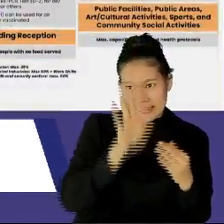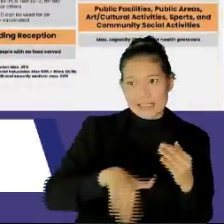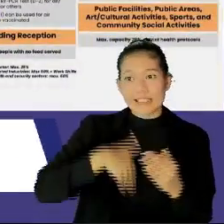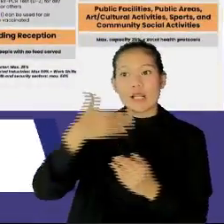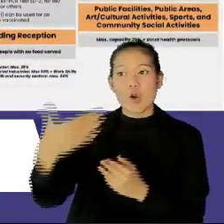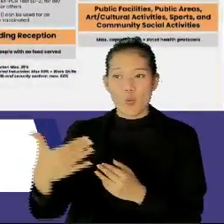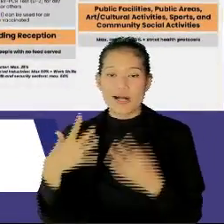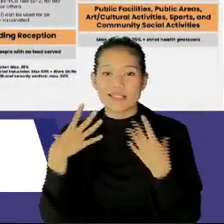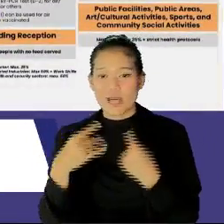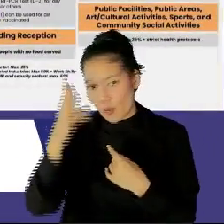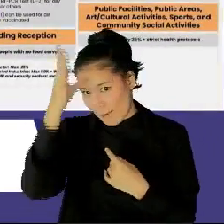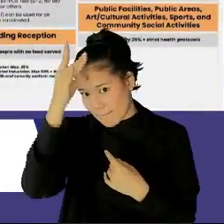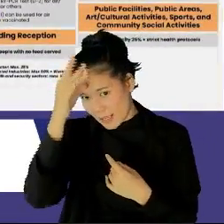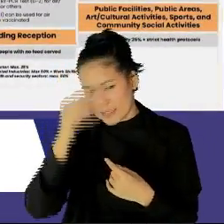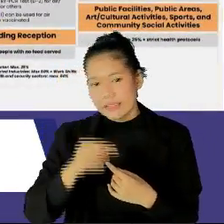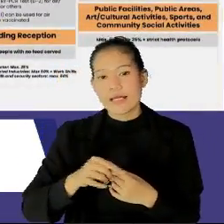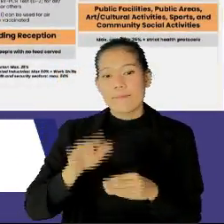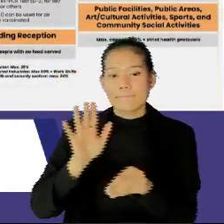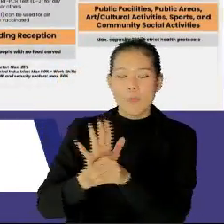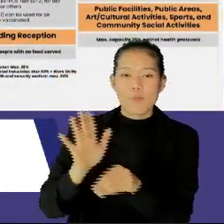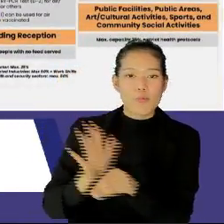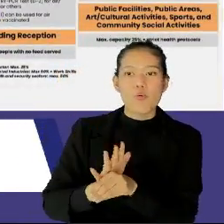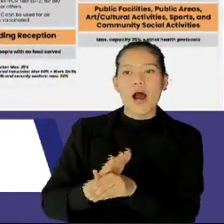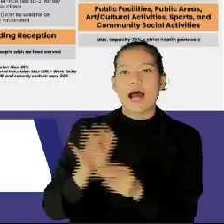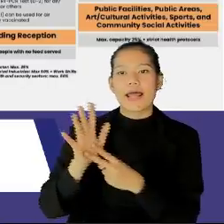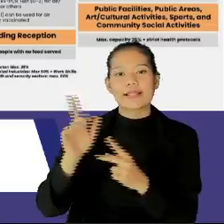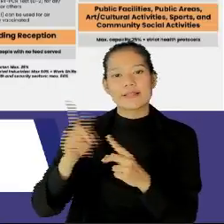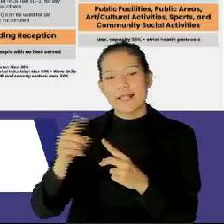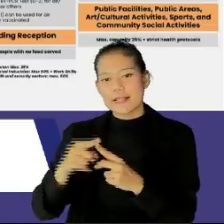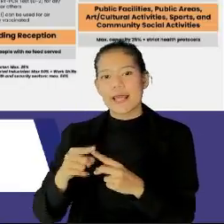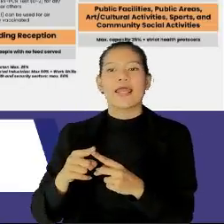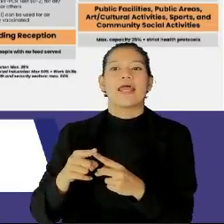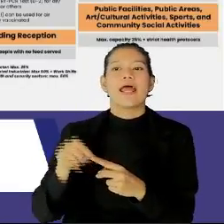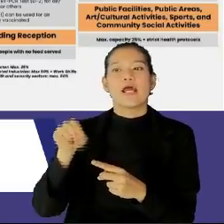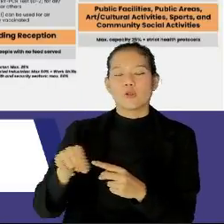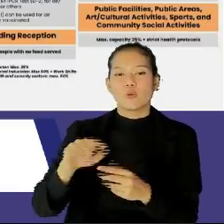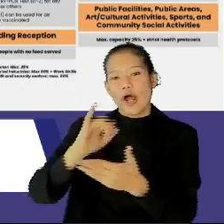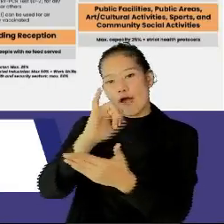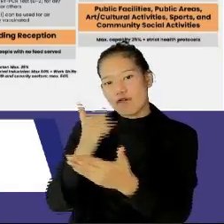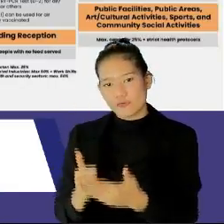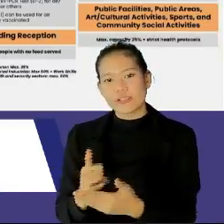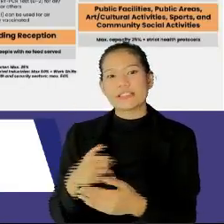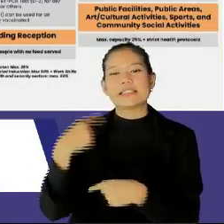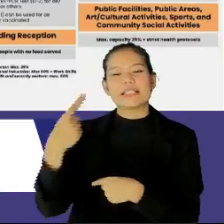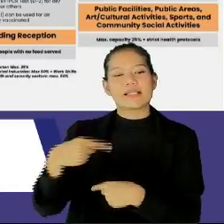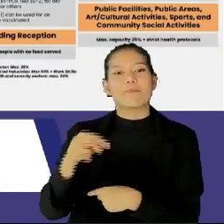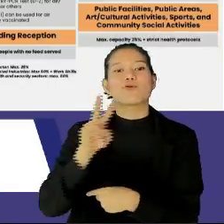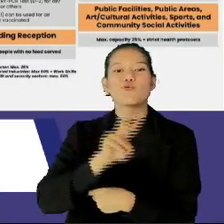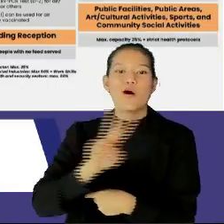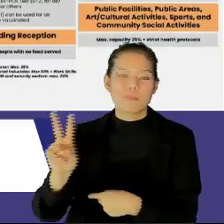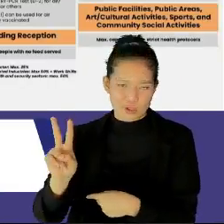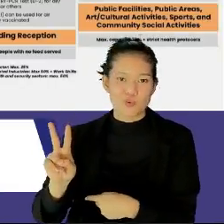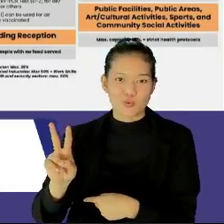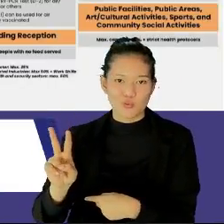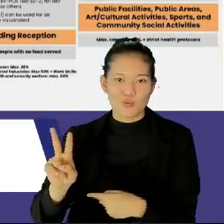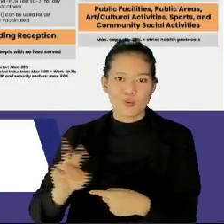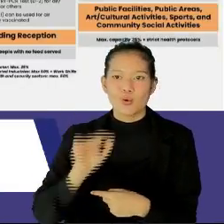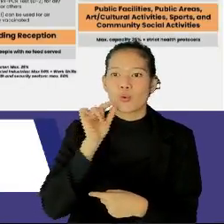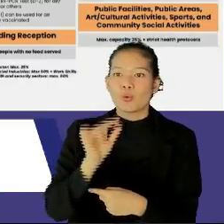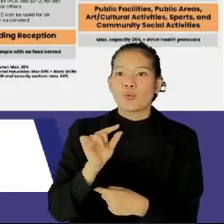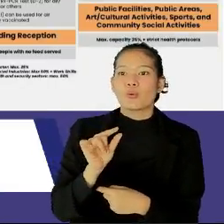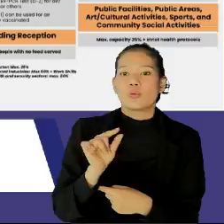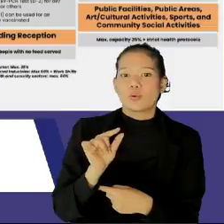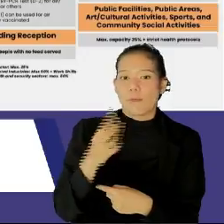Sulawesi, Nusa Tenggara, and Papua will be conducted every 2 weeks, owing to challenges such